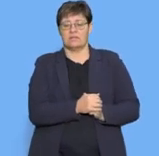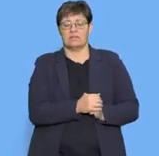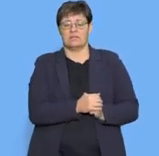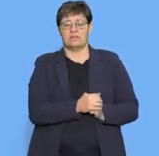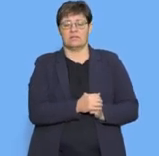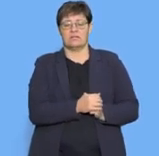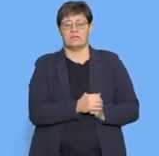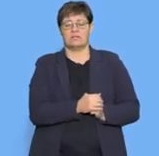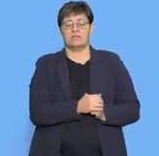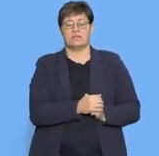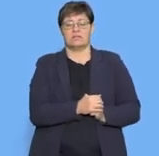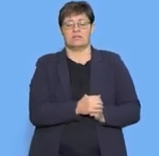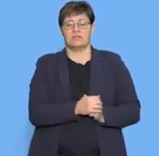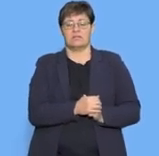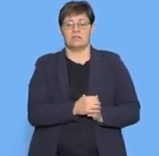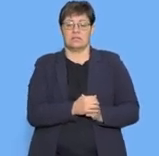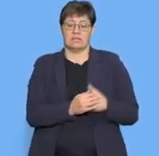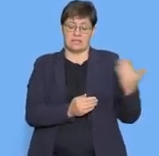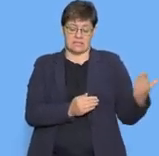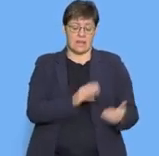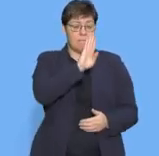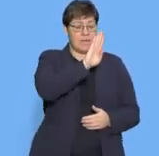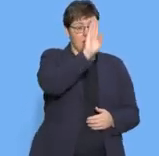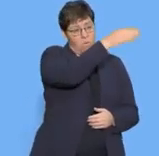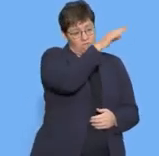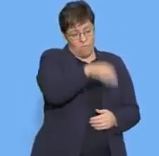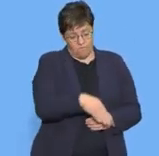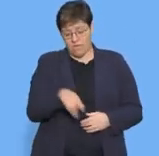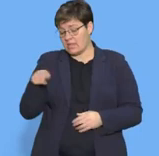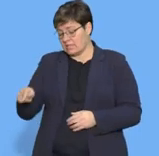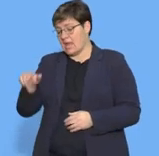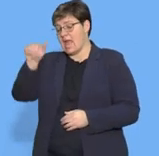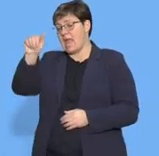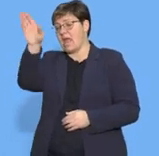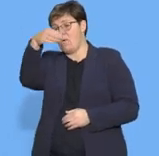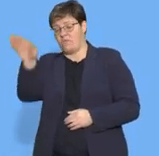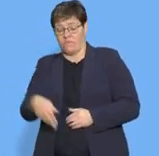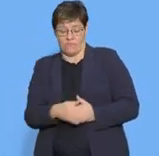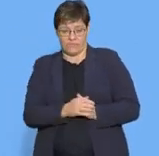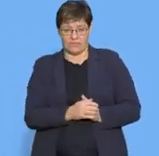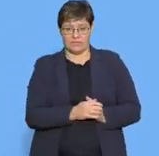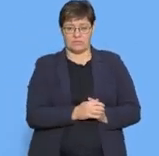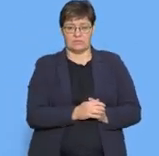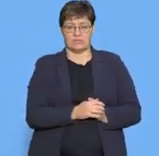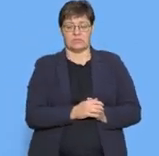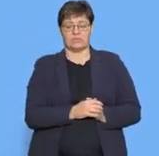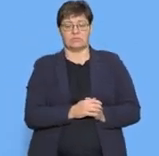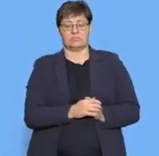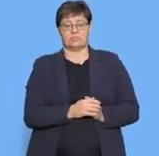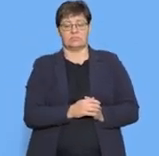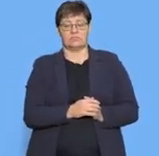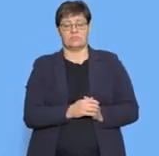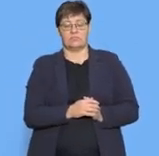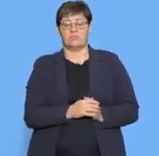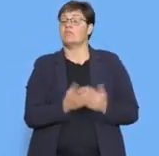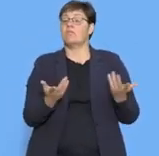out? Okay, so now on this side, the B's are going to cancel out, and on this side, the A's are going to cancel